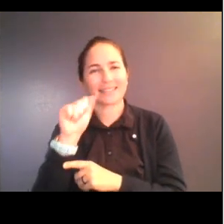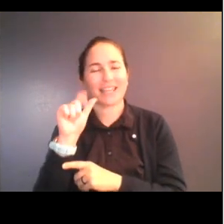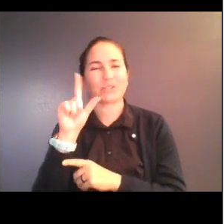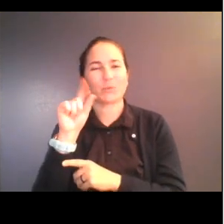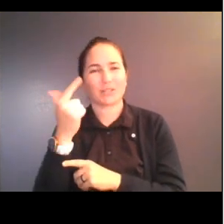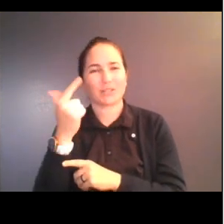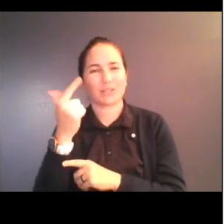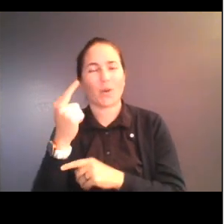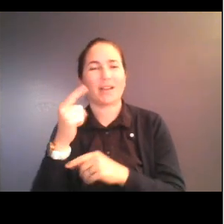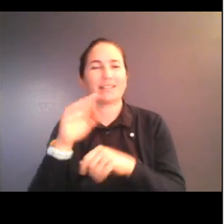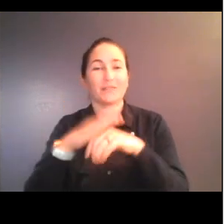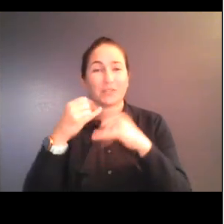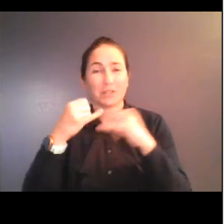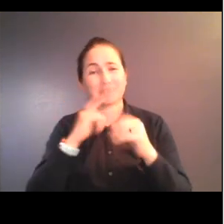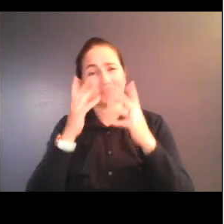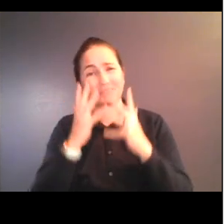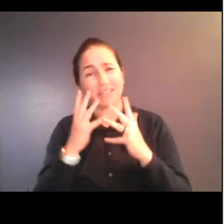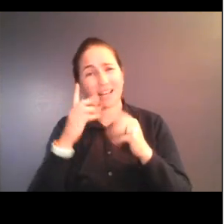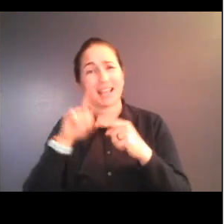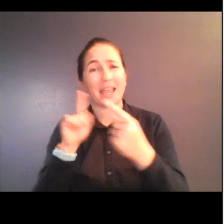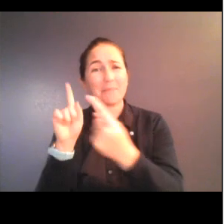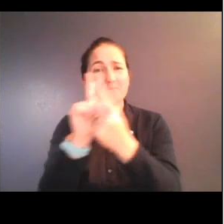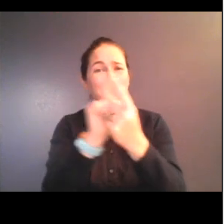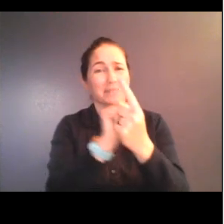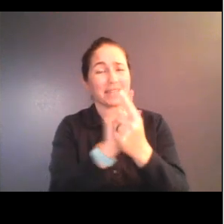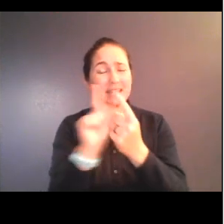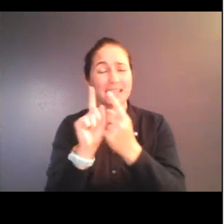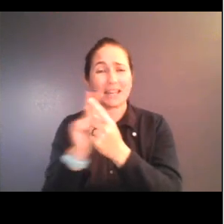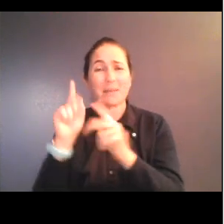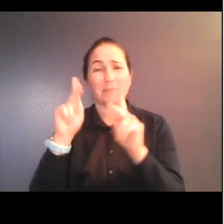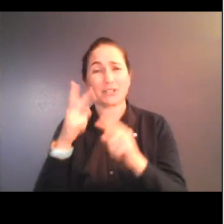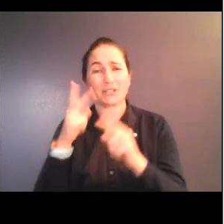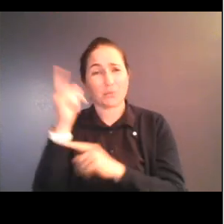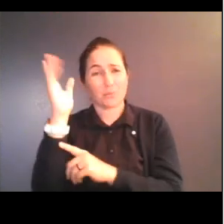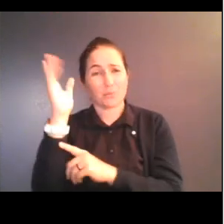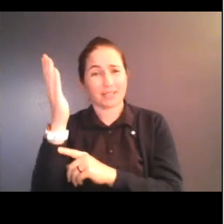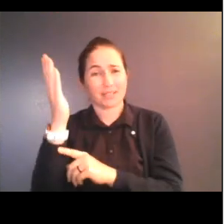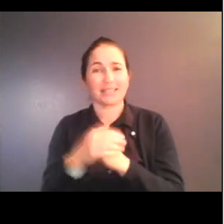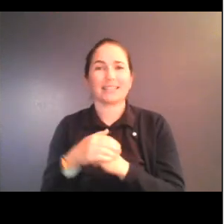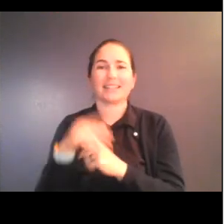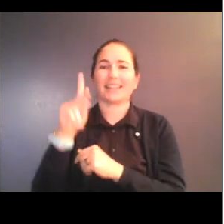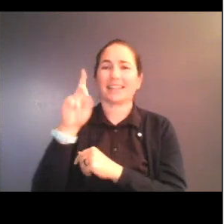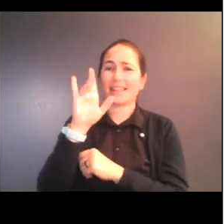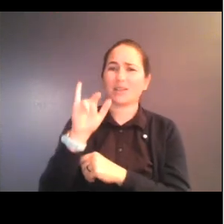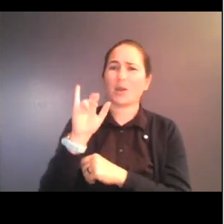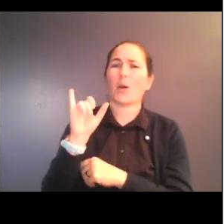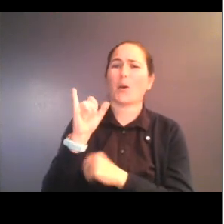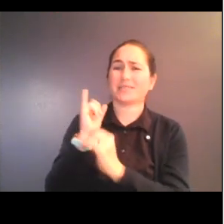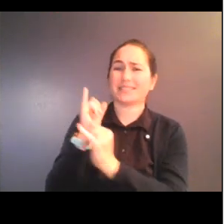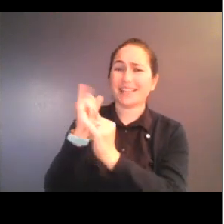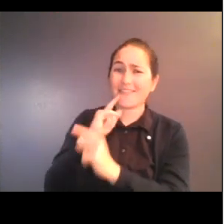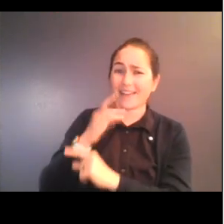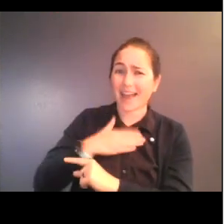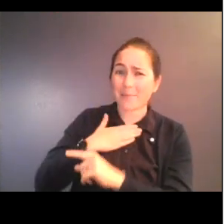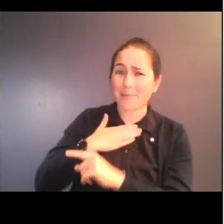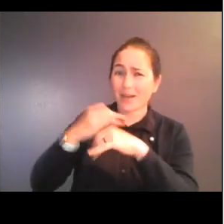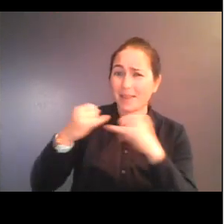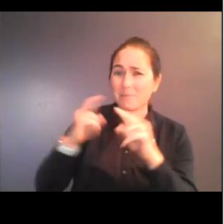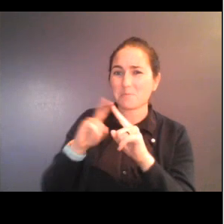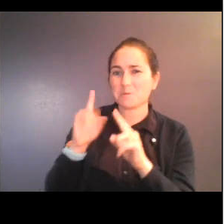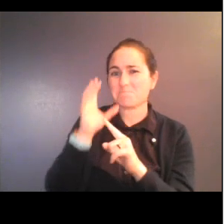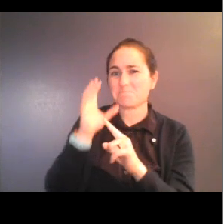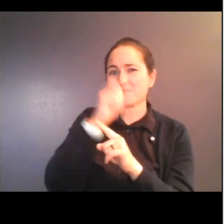virtual and very sad that I won't get to meet you in person and see you present. And then Kelly says, oh gosh, same. I'm very happy it is online, but missing out